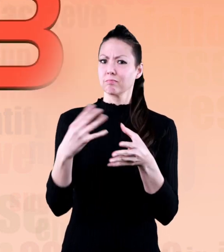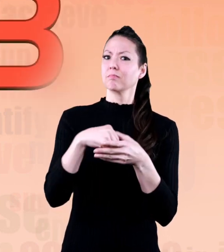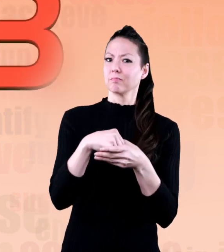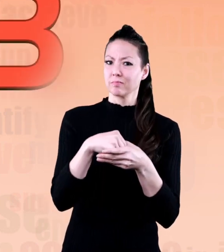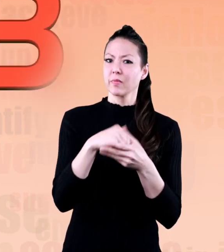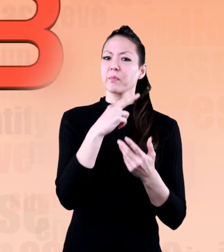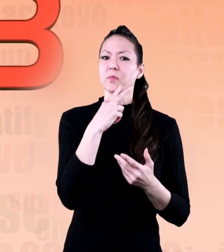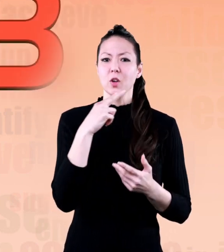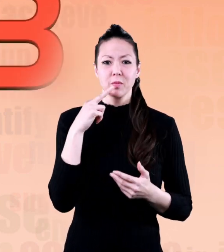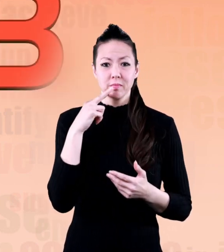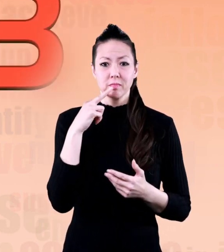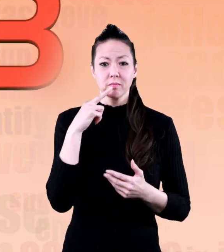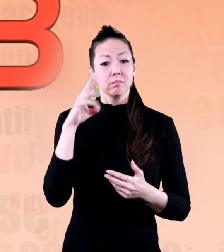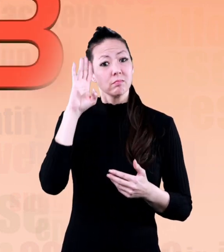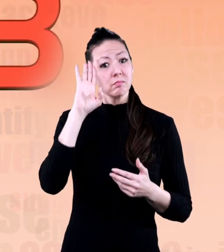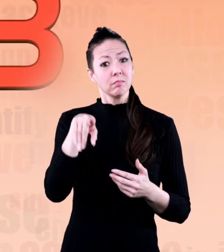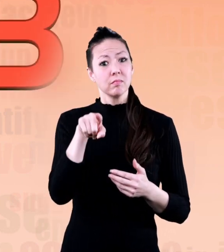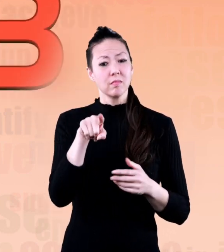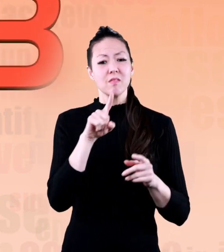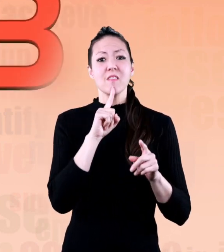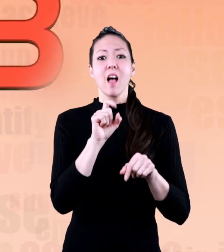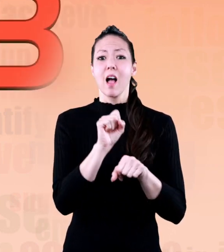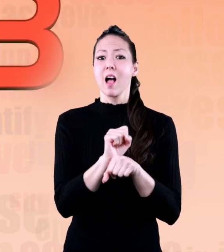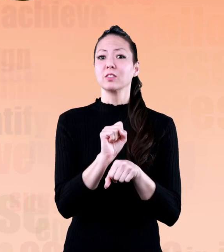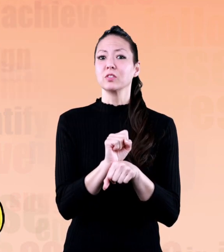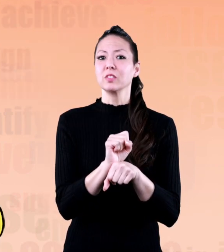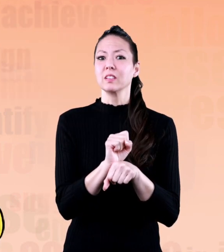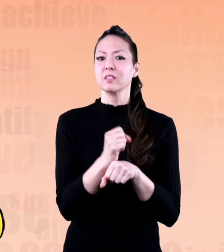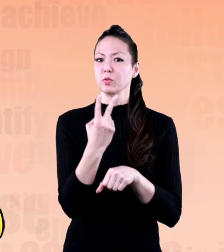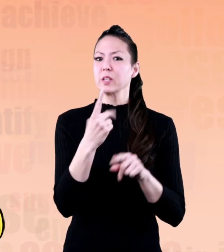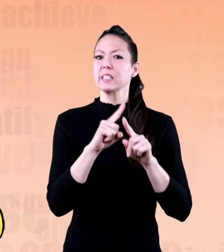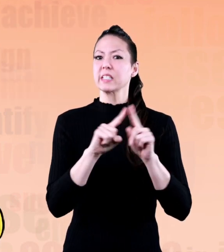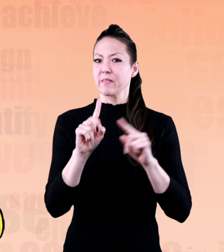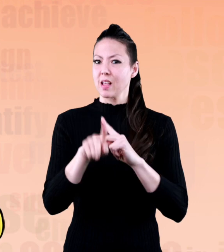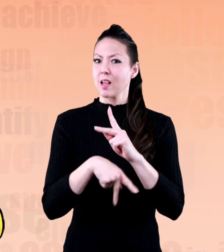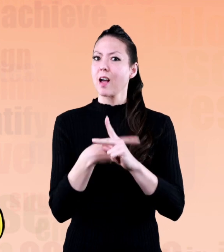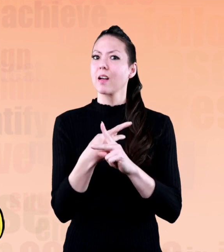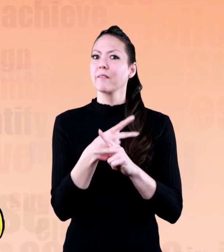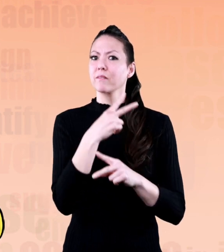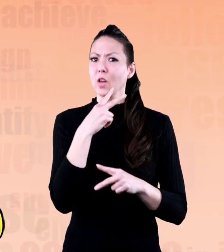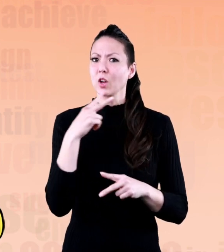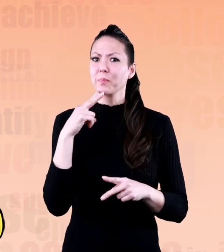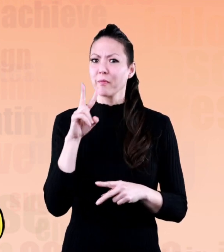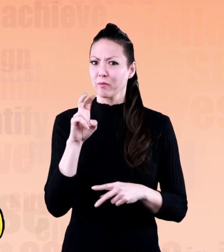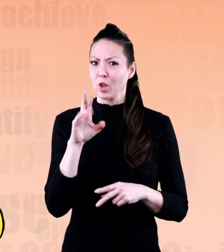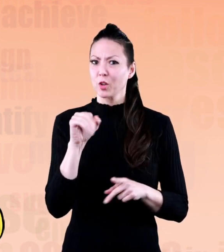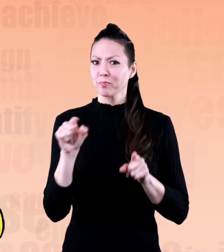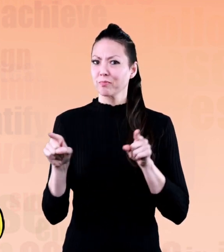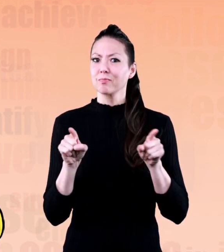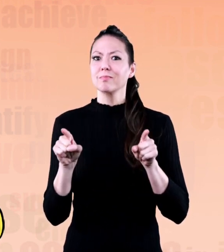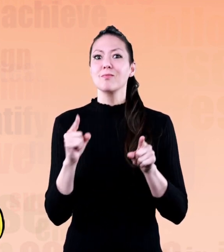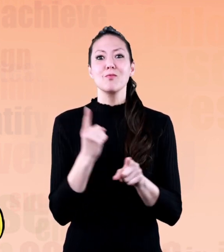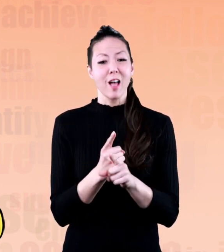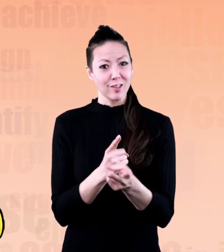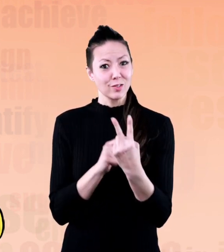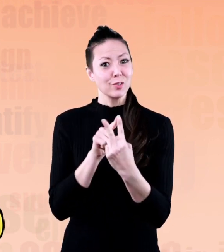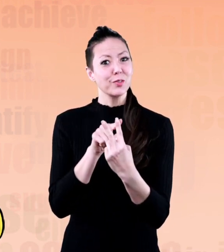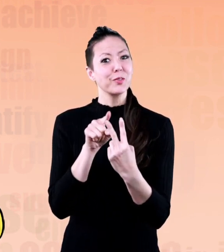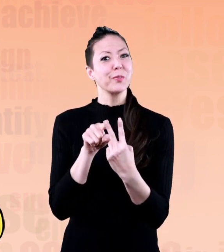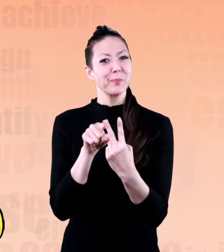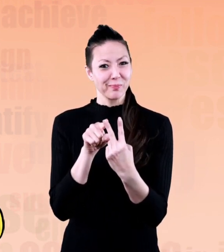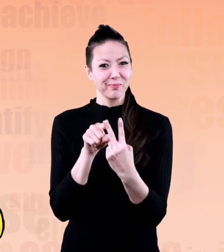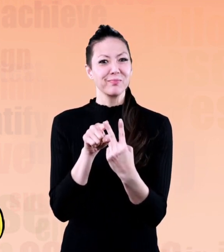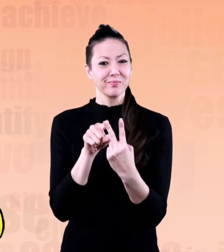sentence contains a verb. Did you know that there are actually 2 different kinds of verbs? That's